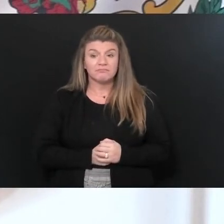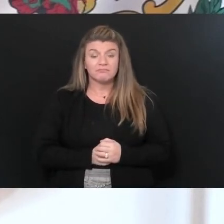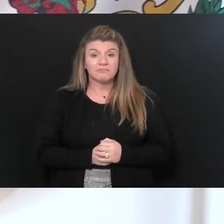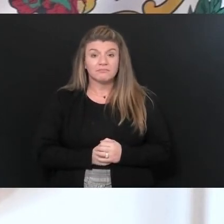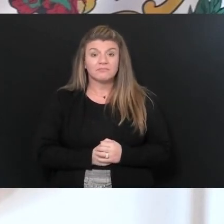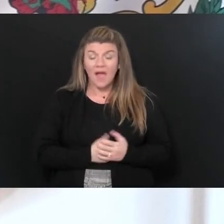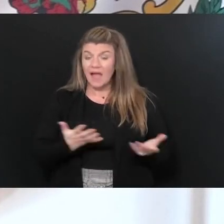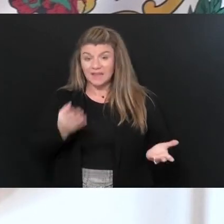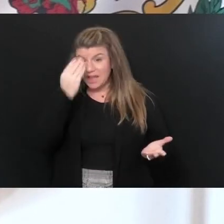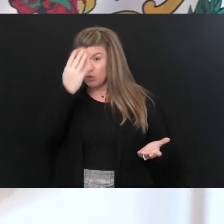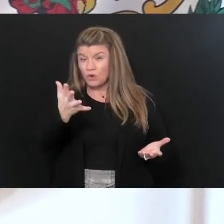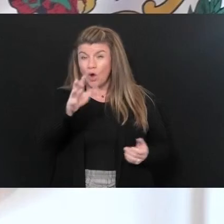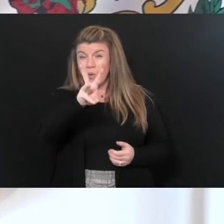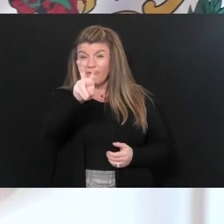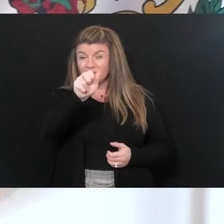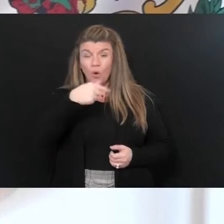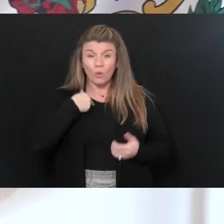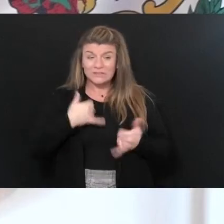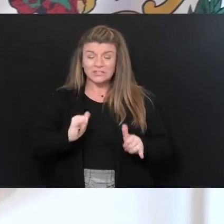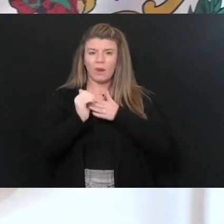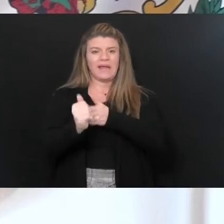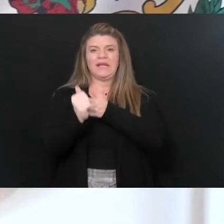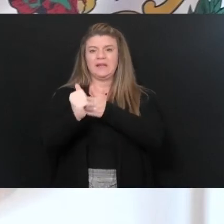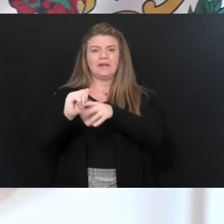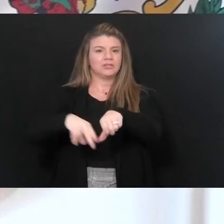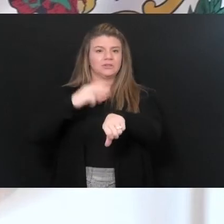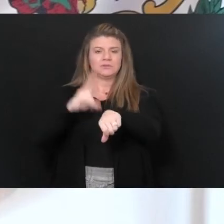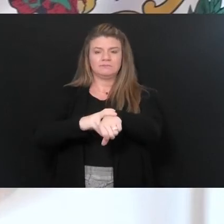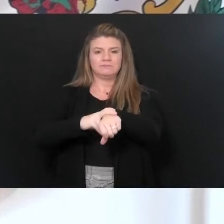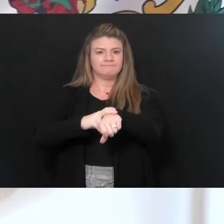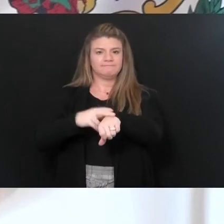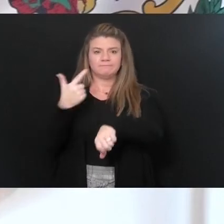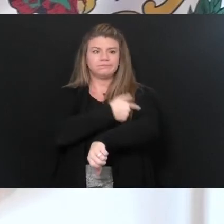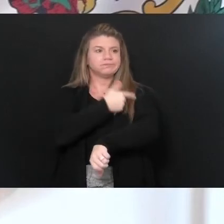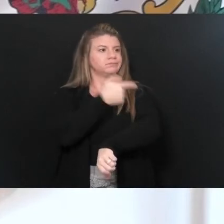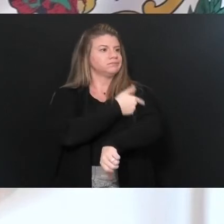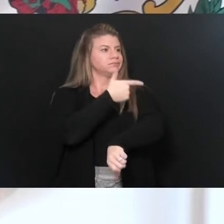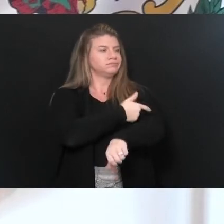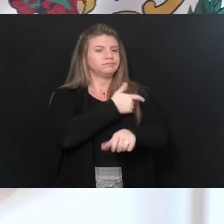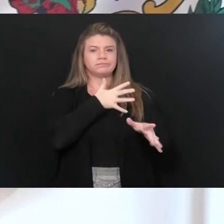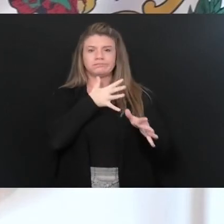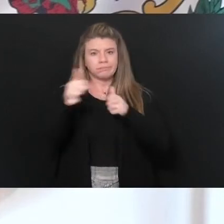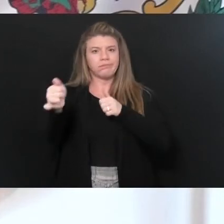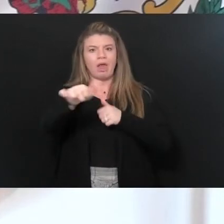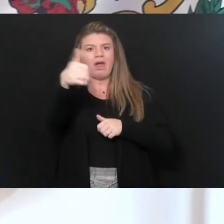tell you that West Virginia is still leading the nation in getting the COVID vaccines out.